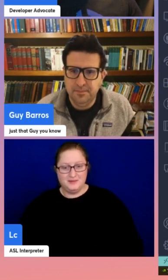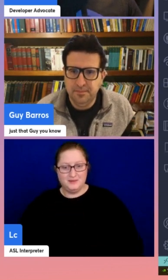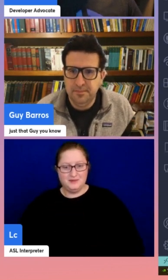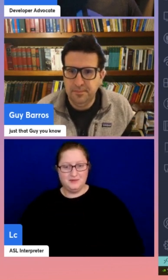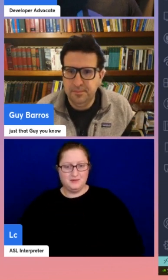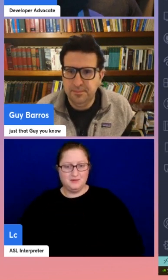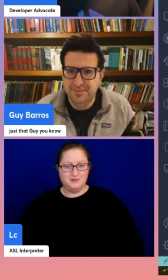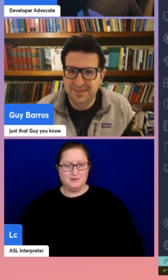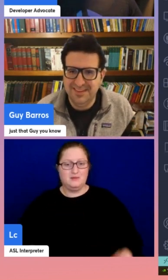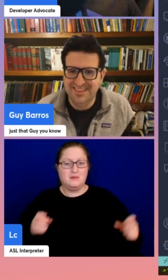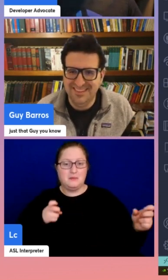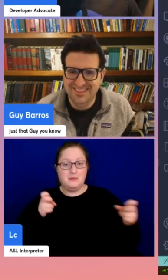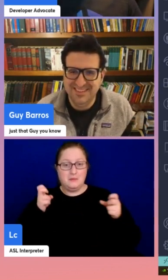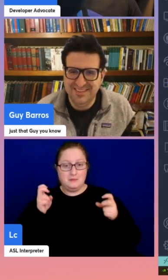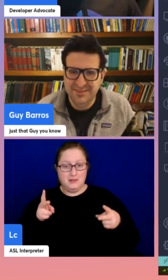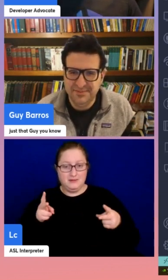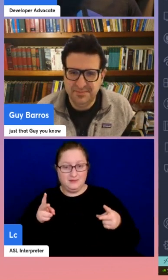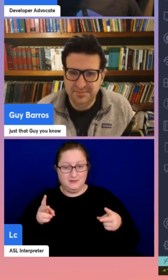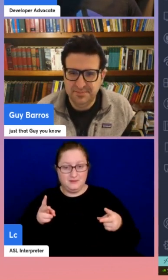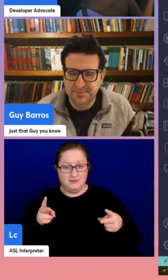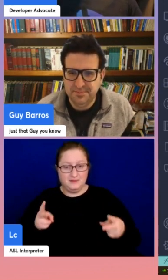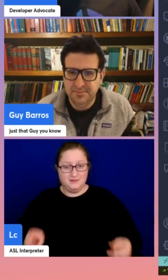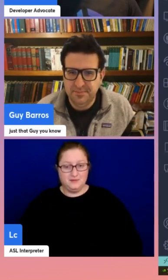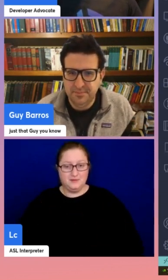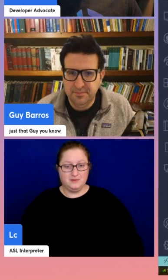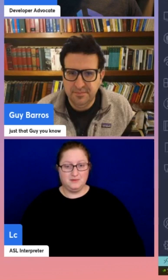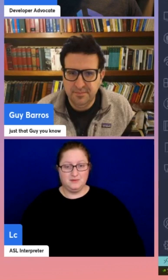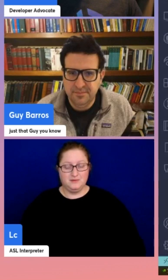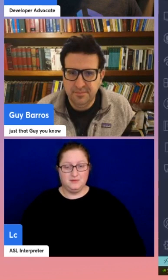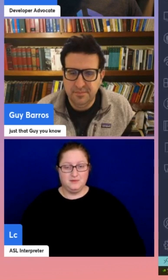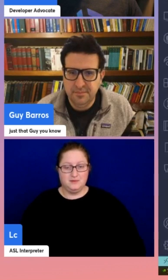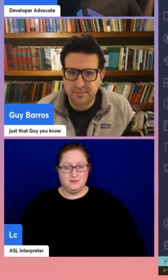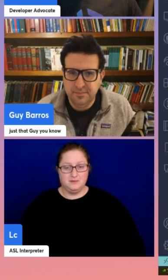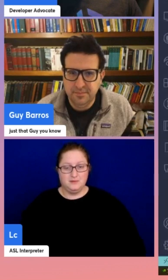to paste that password in there.